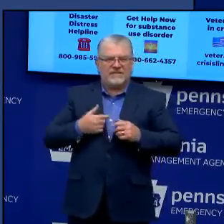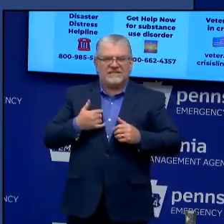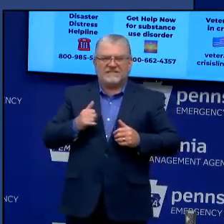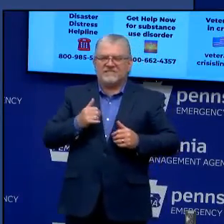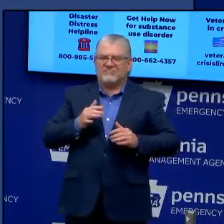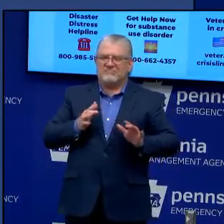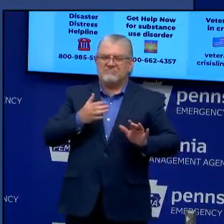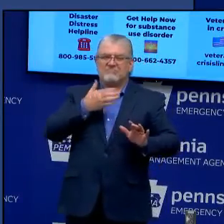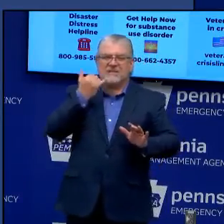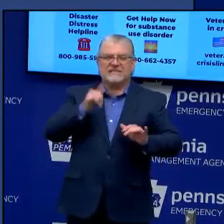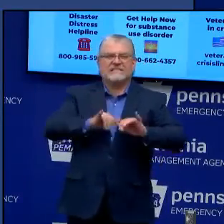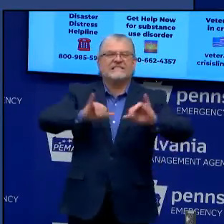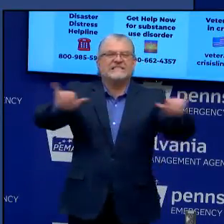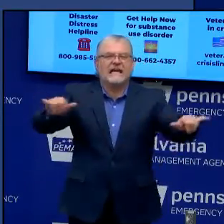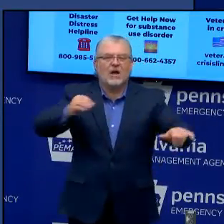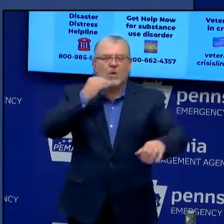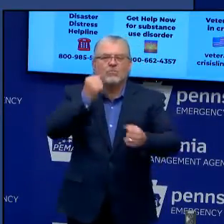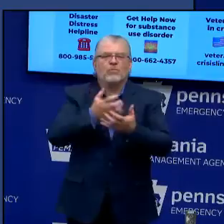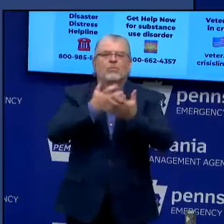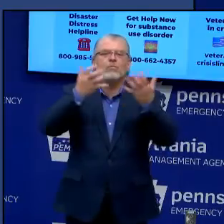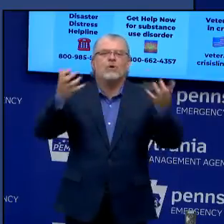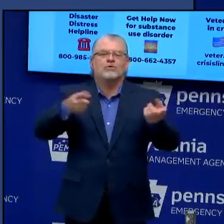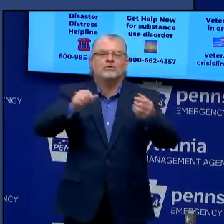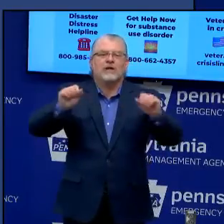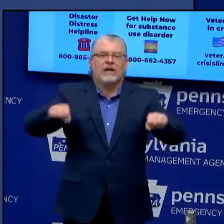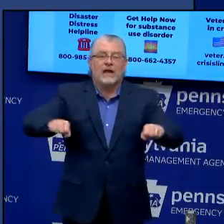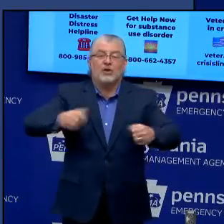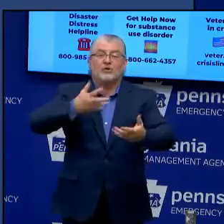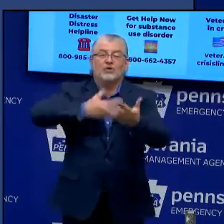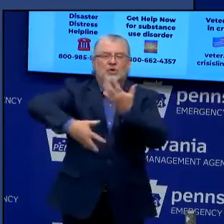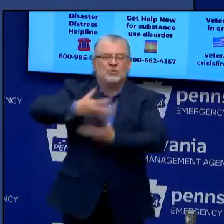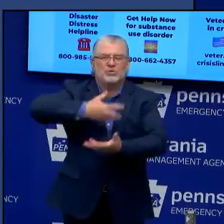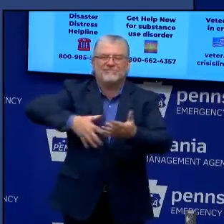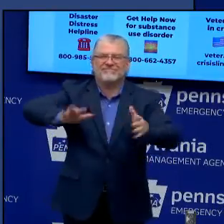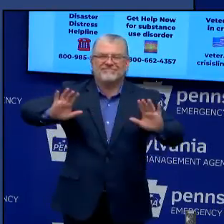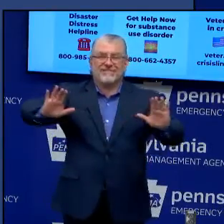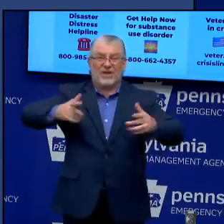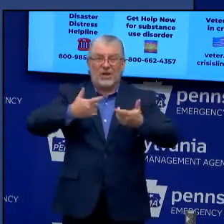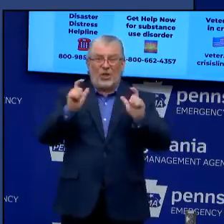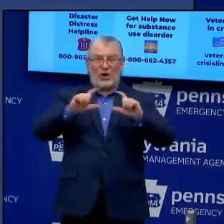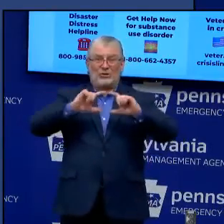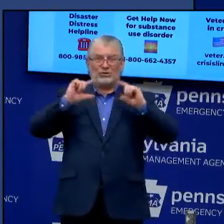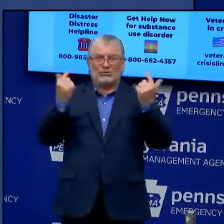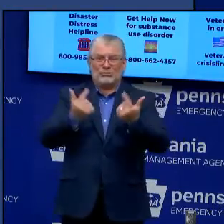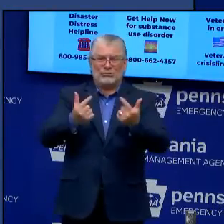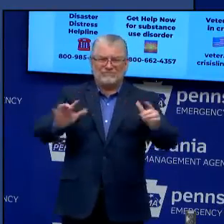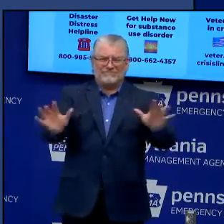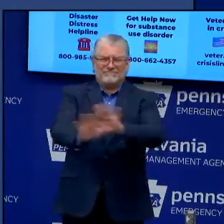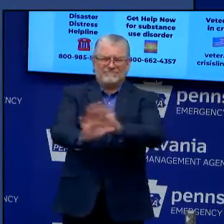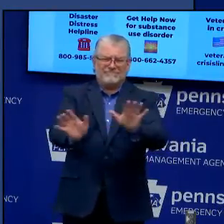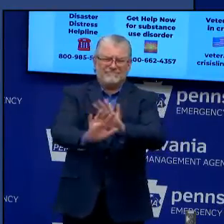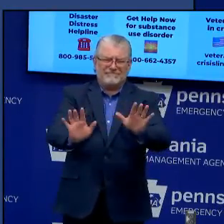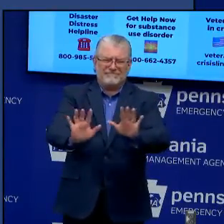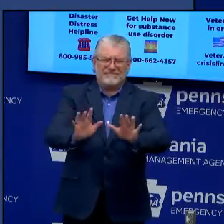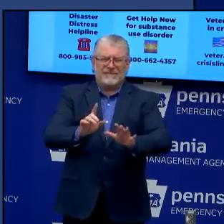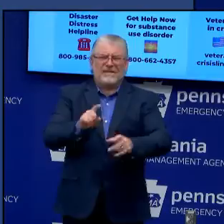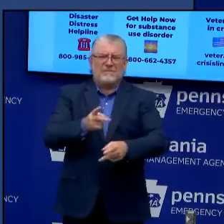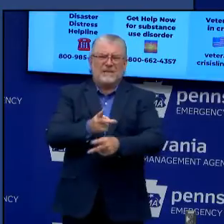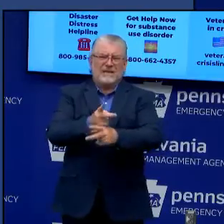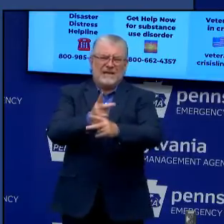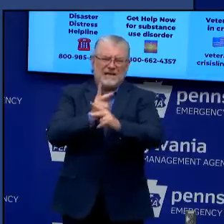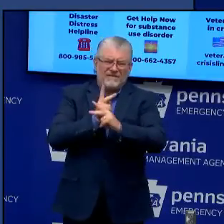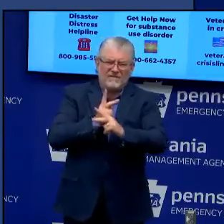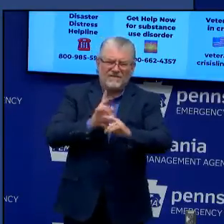not socialize, especially in large groups. We want to be very vigilant, as I was saying before, very careful